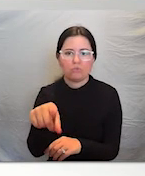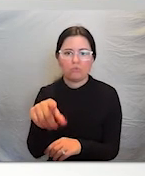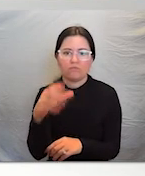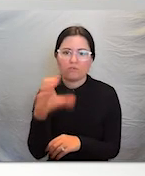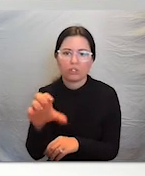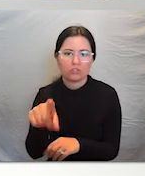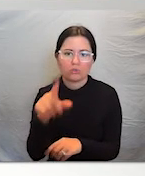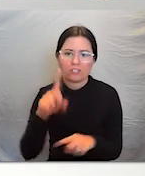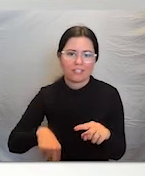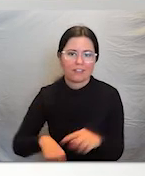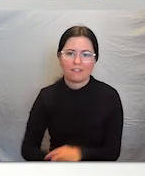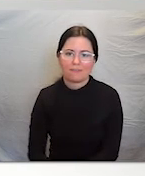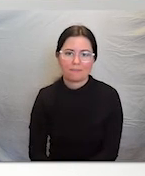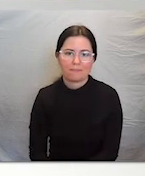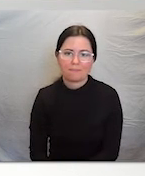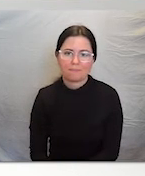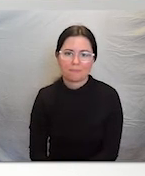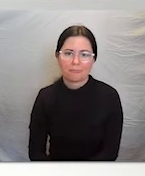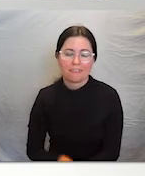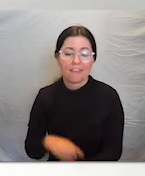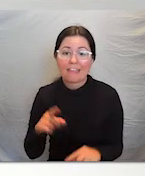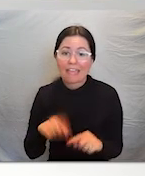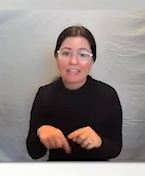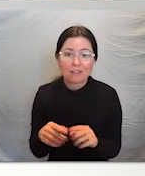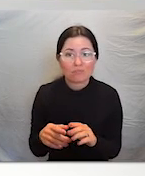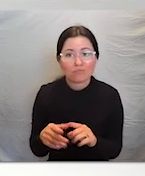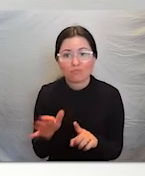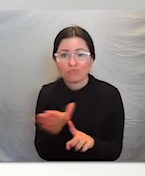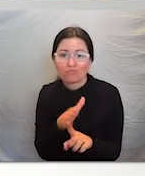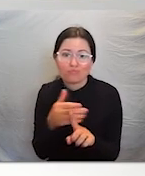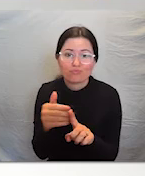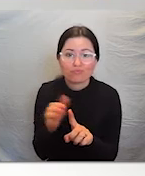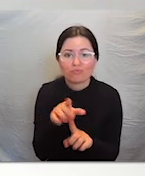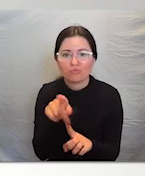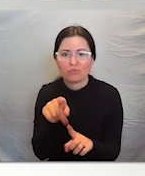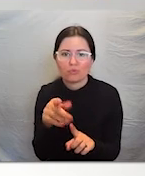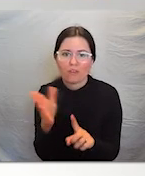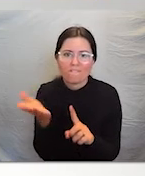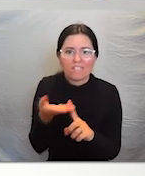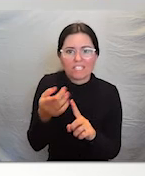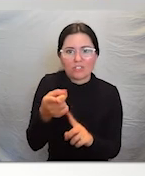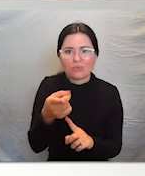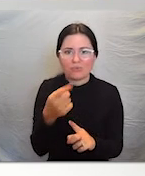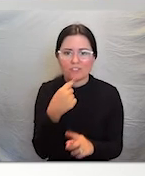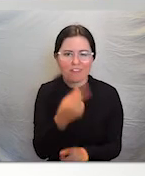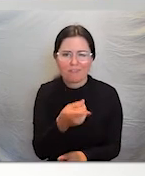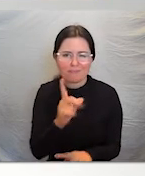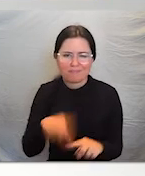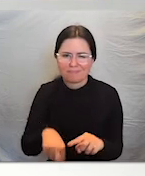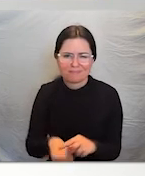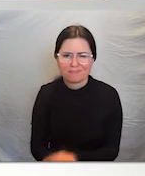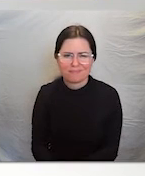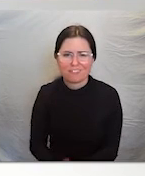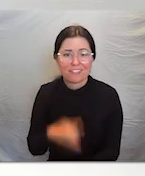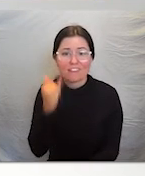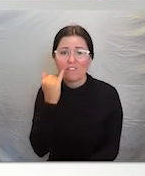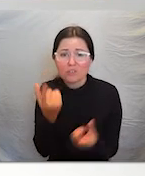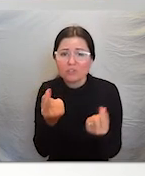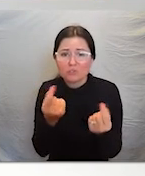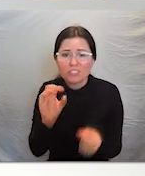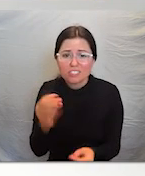they can't sway you to self-disclose. As long as you're doing the job and you're doing it